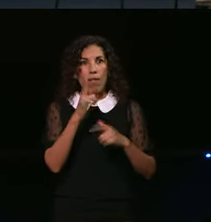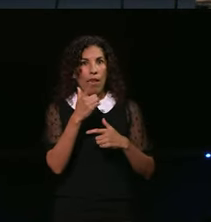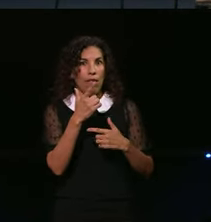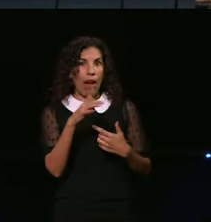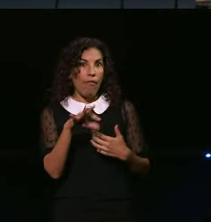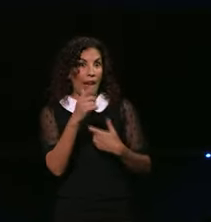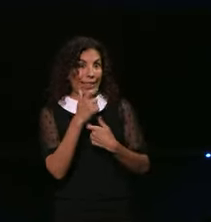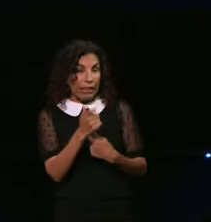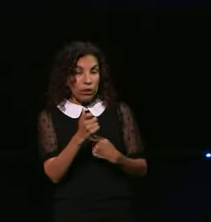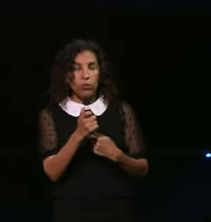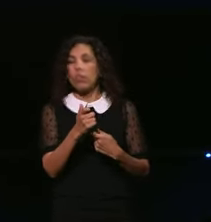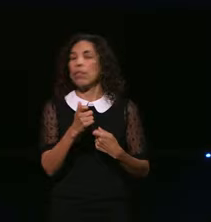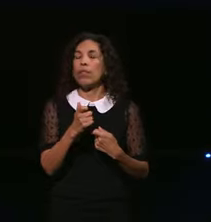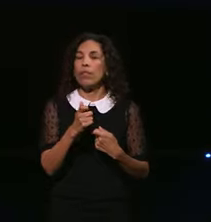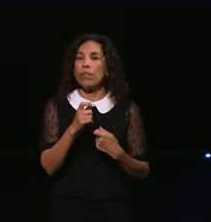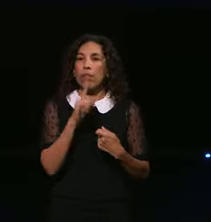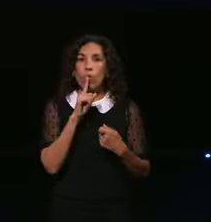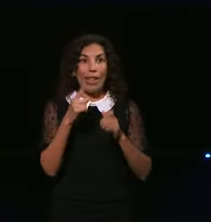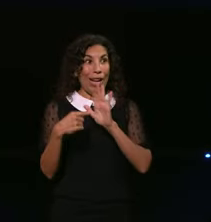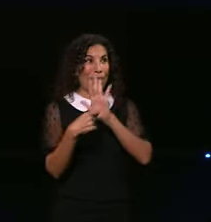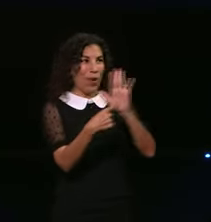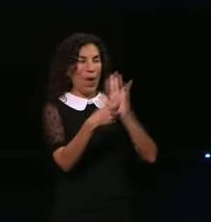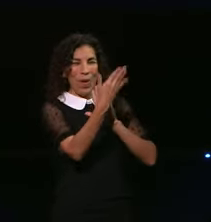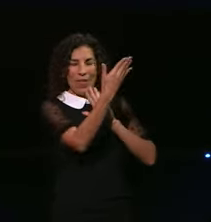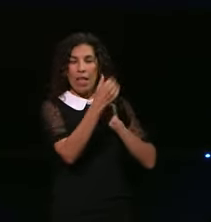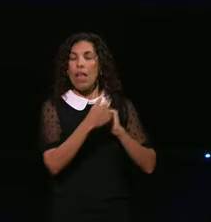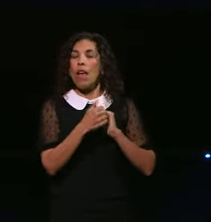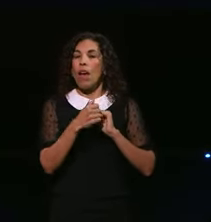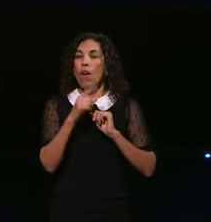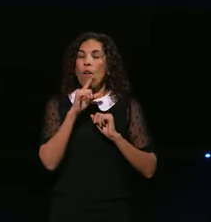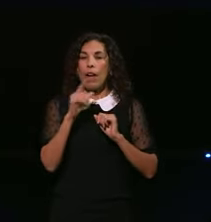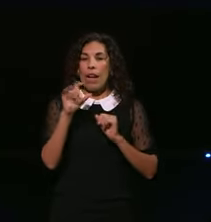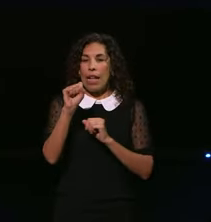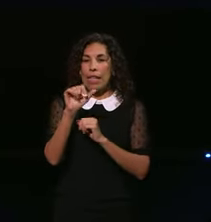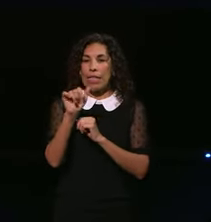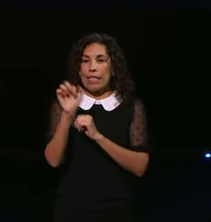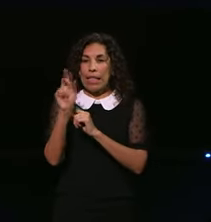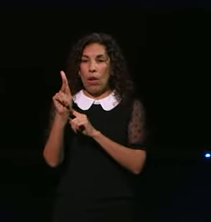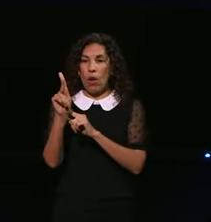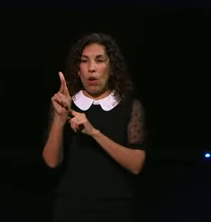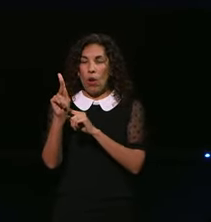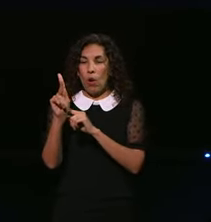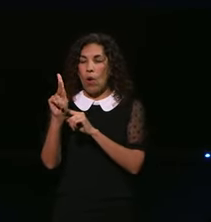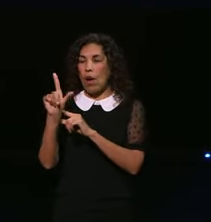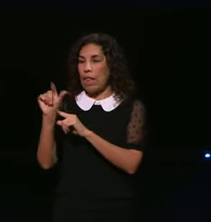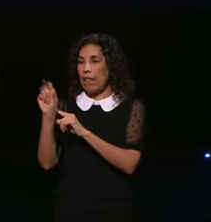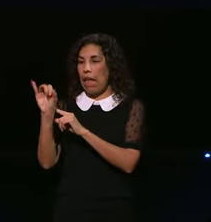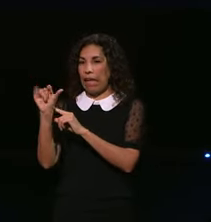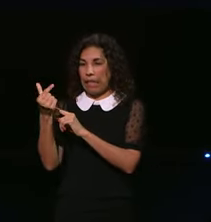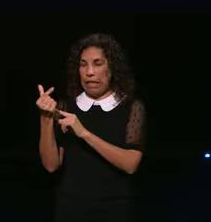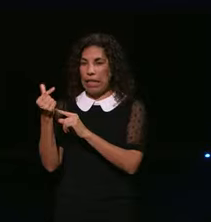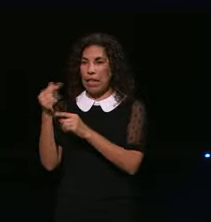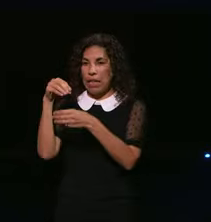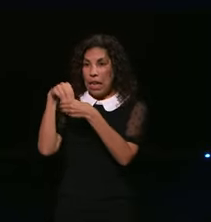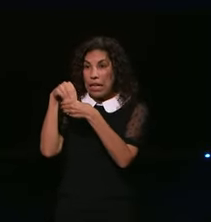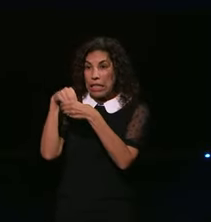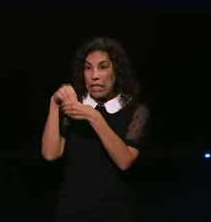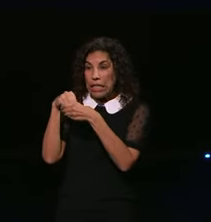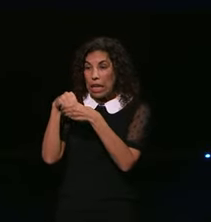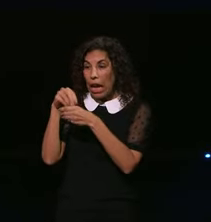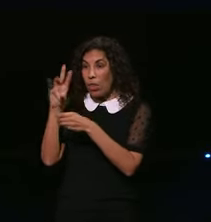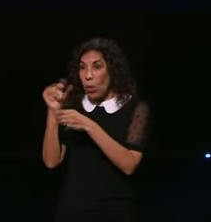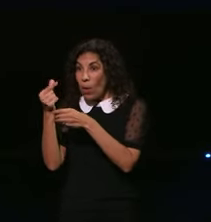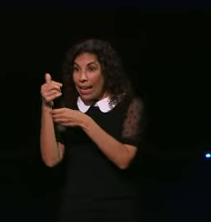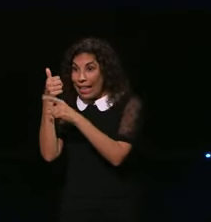interesting, and it's on display, is that there's a silk lining, and I haven't used the silk lining inside the